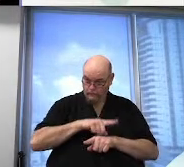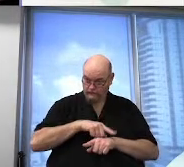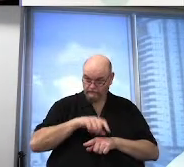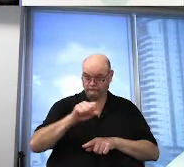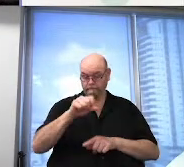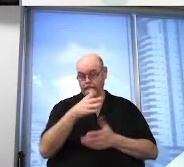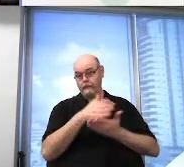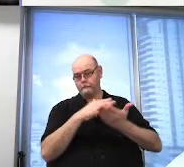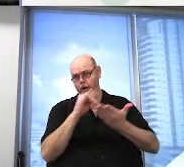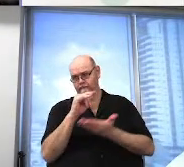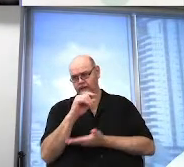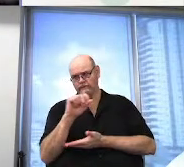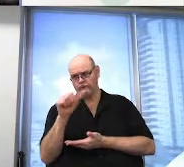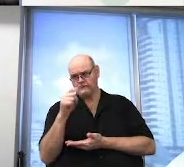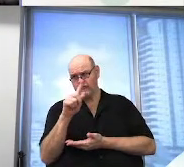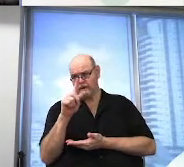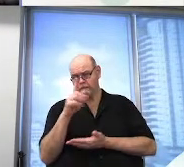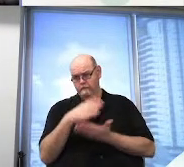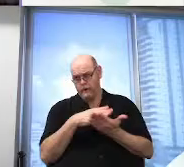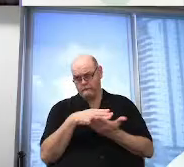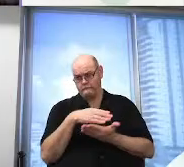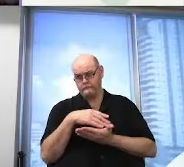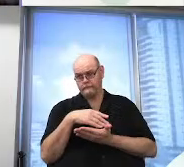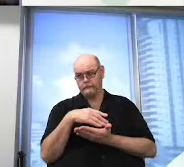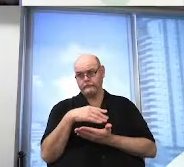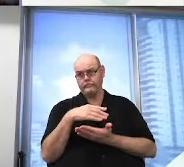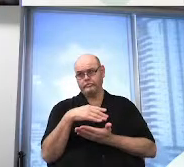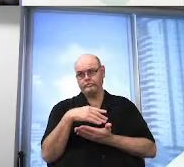ma'am? Okay, what's the other part, ma'am?